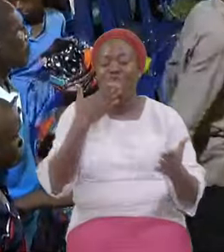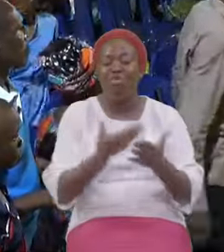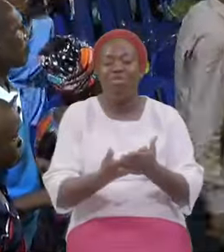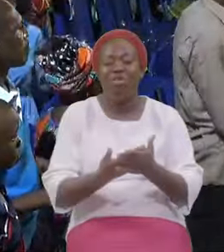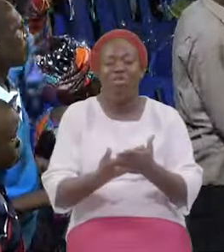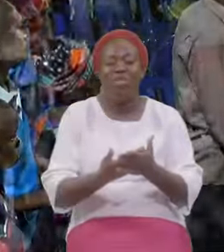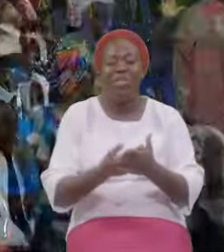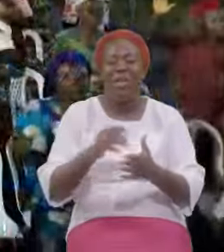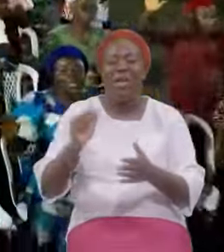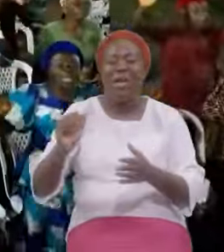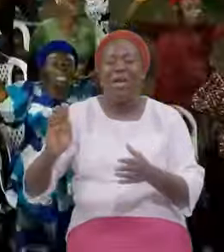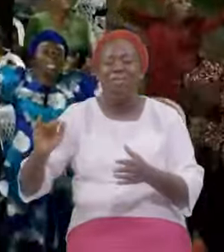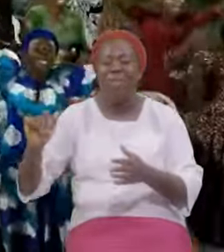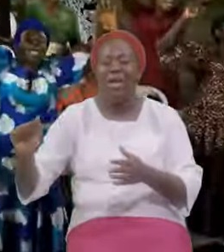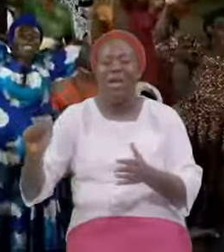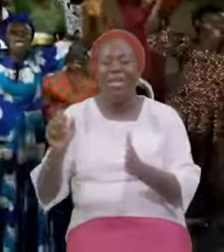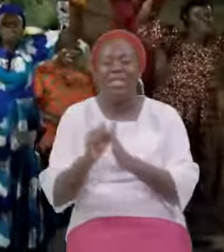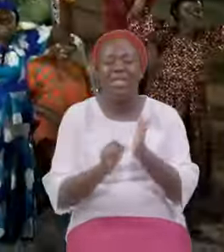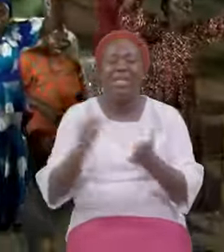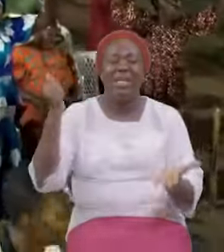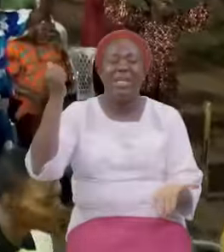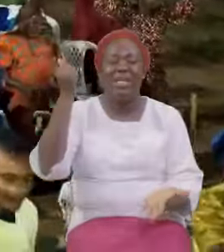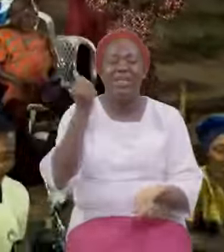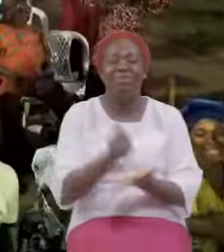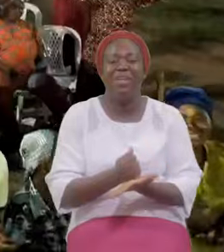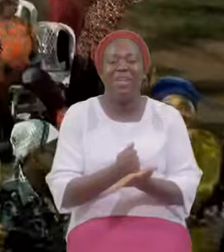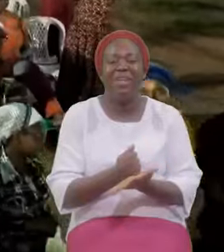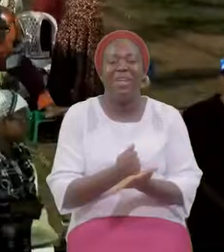State. Amen.